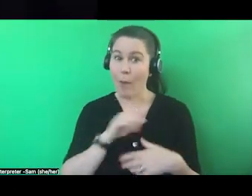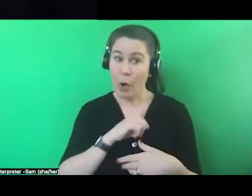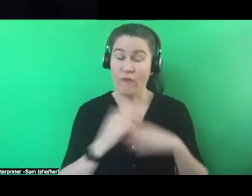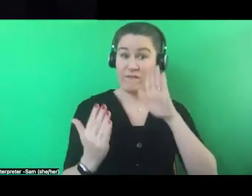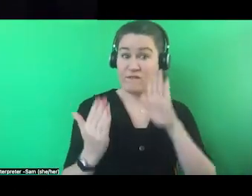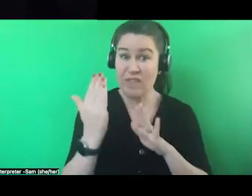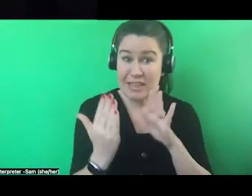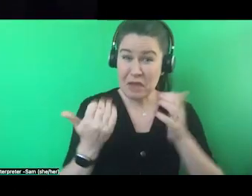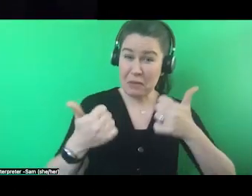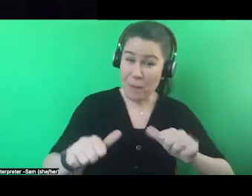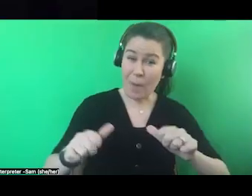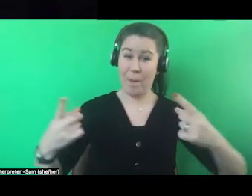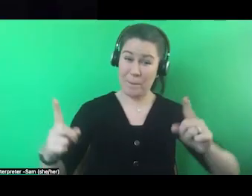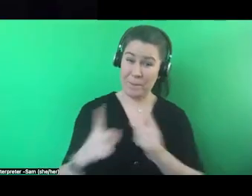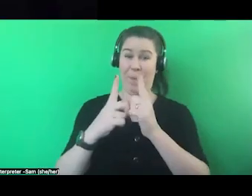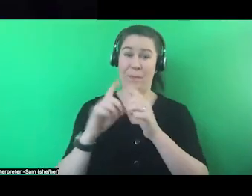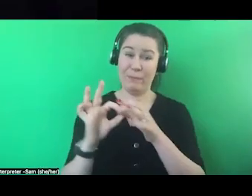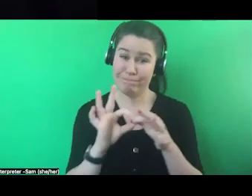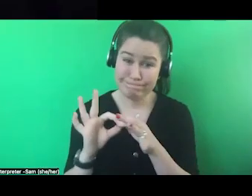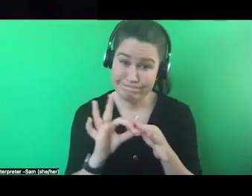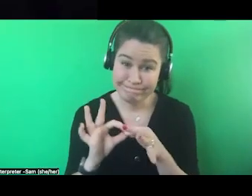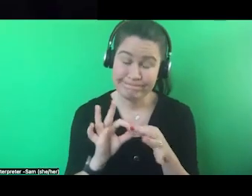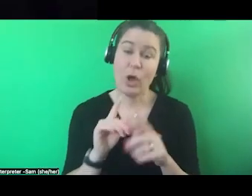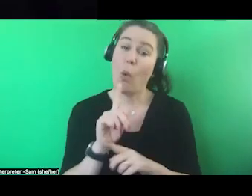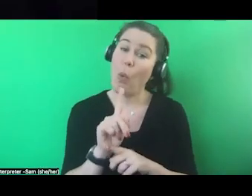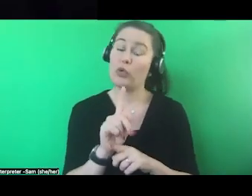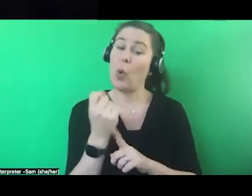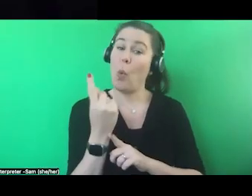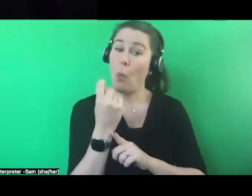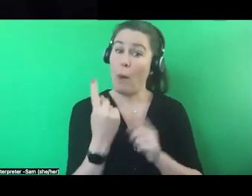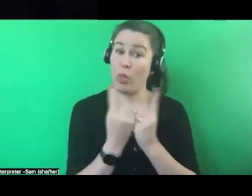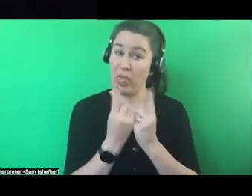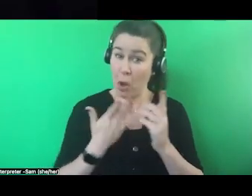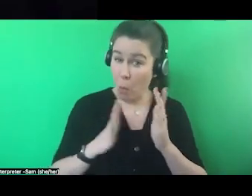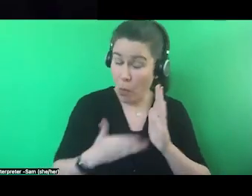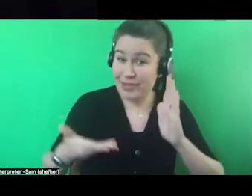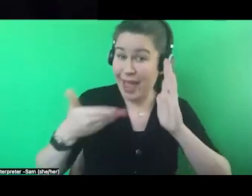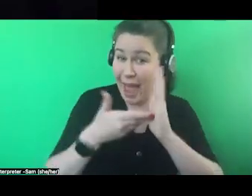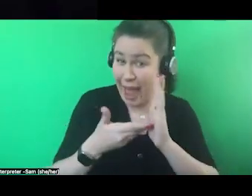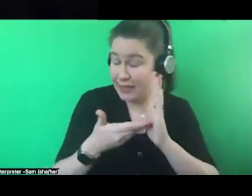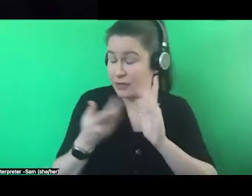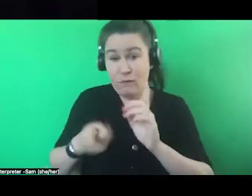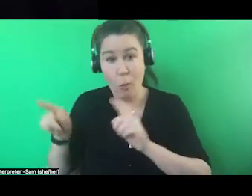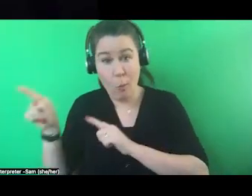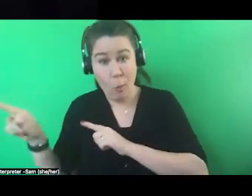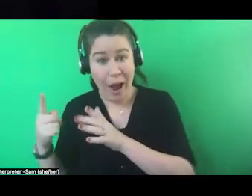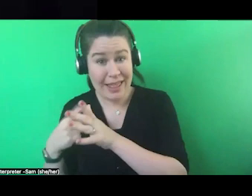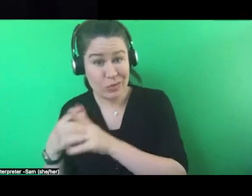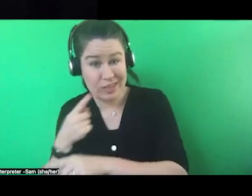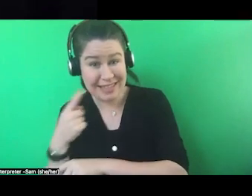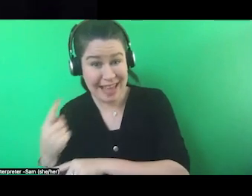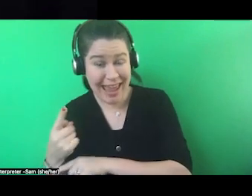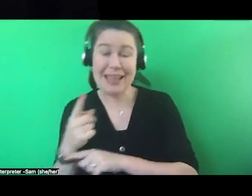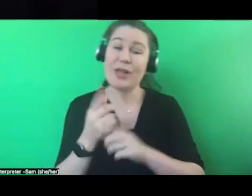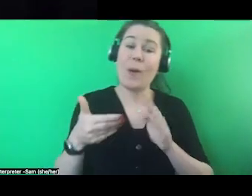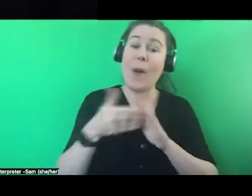person finally. And I would also like to add one final element to what Alexandrina said about the topic, the